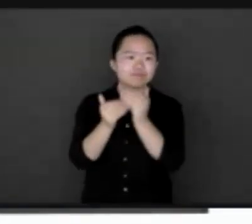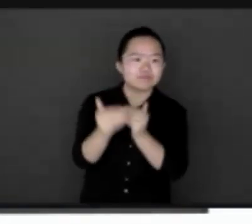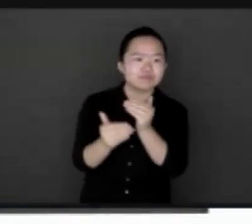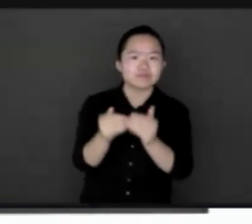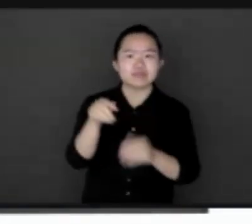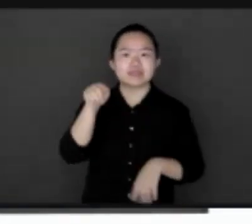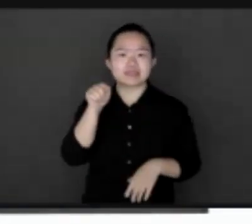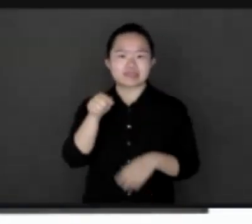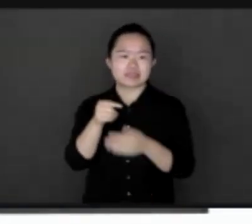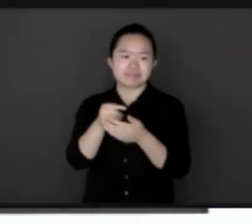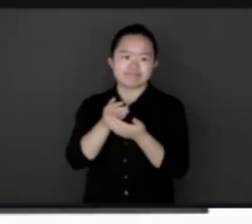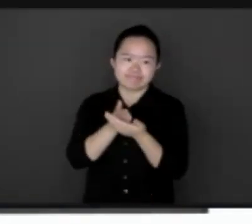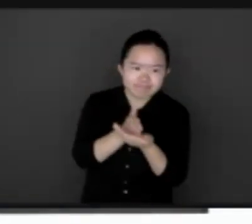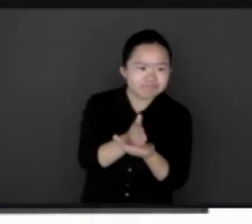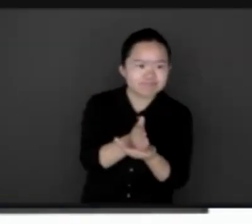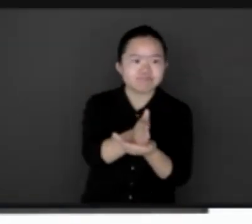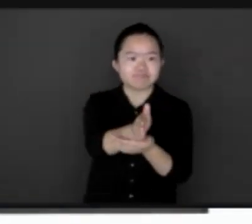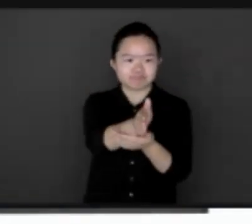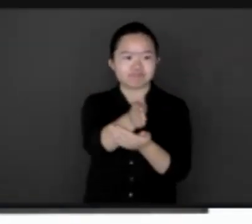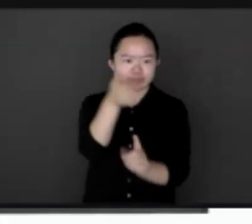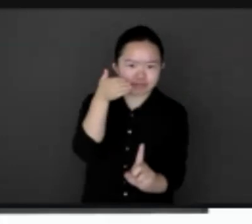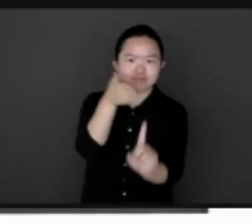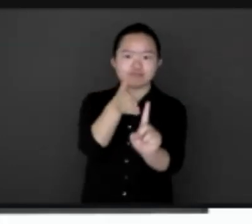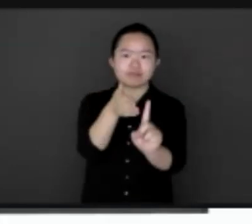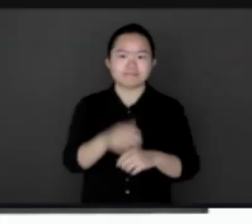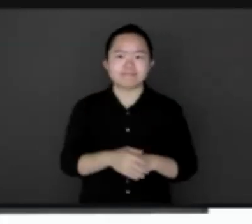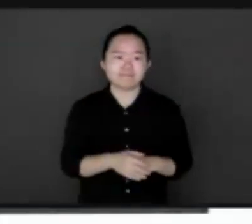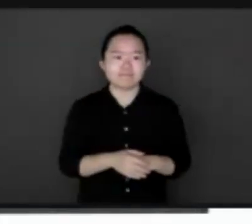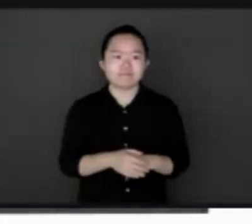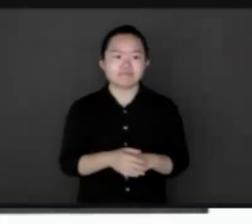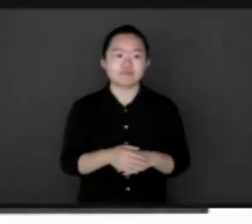all these three pillars work together, then we have a really good enforcement.